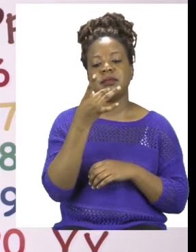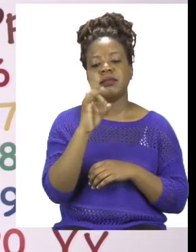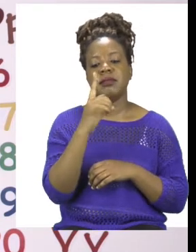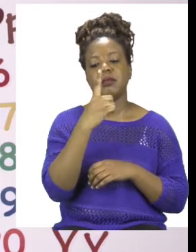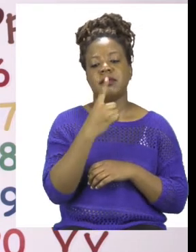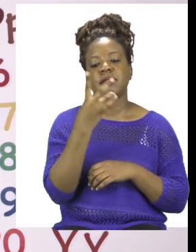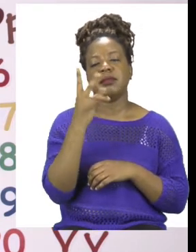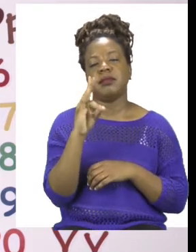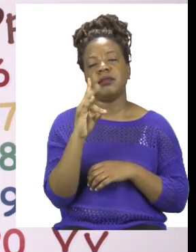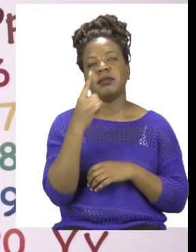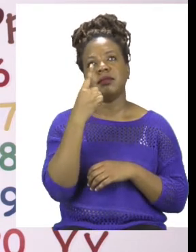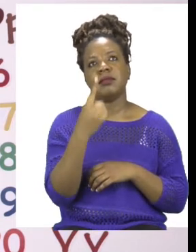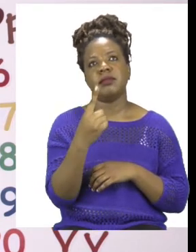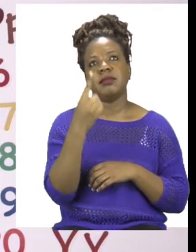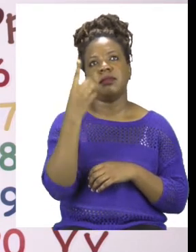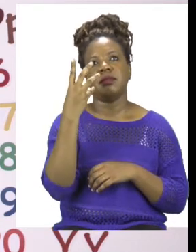18, 17,